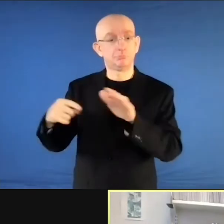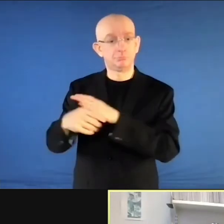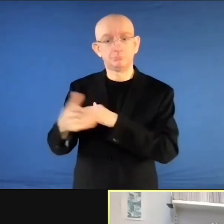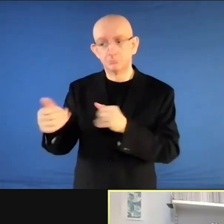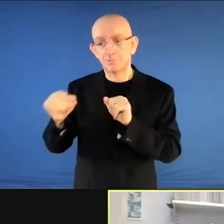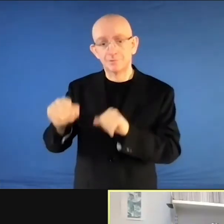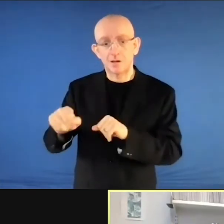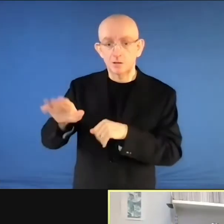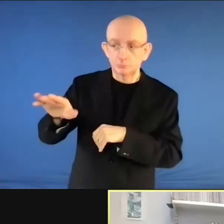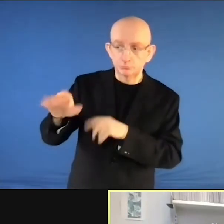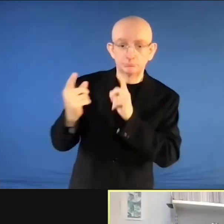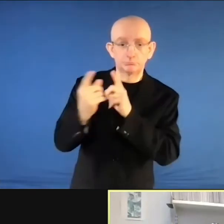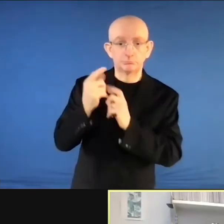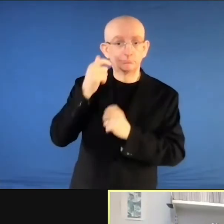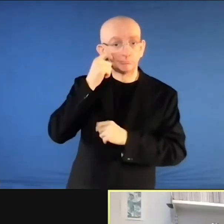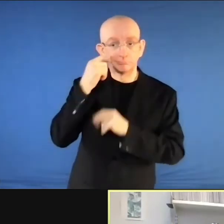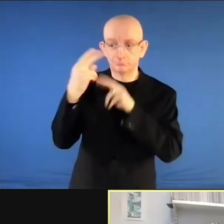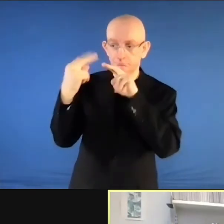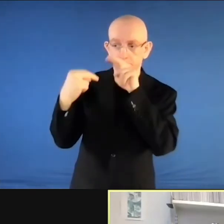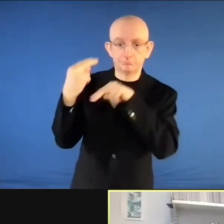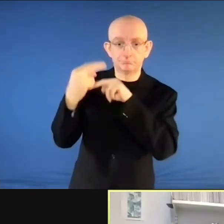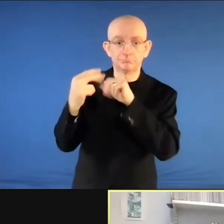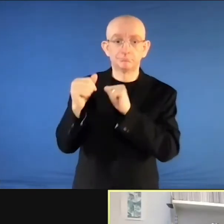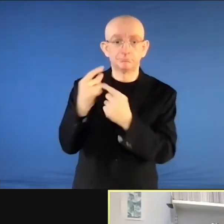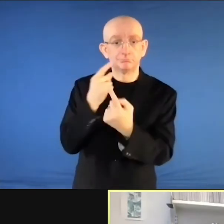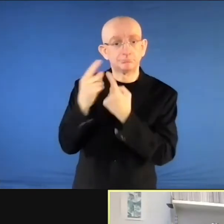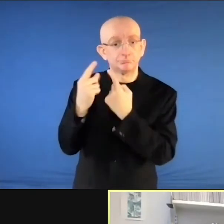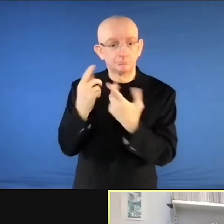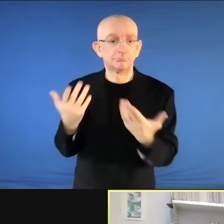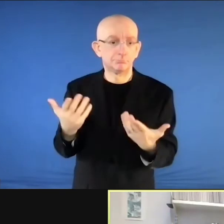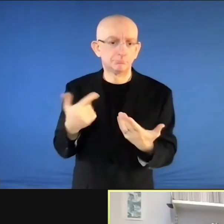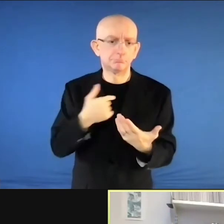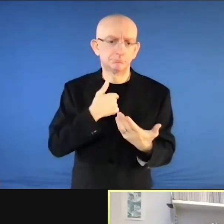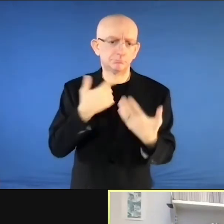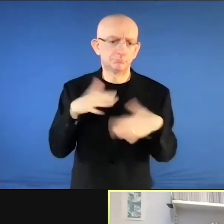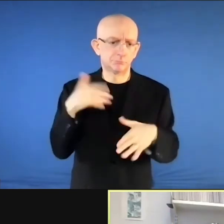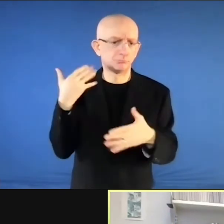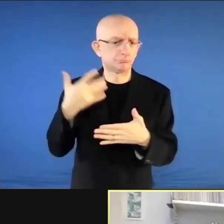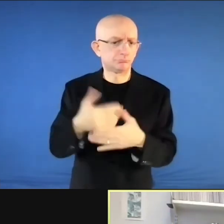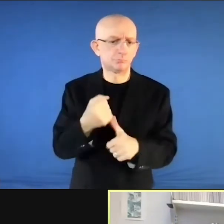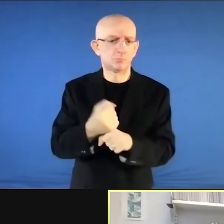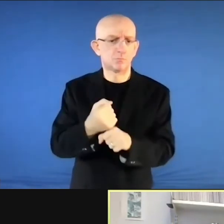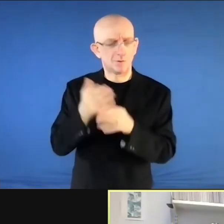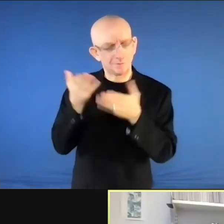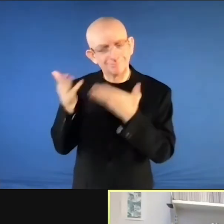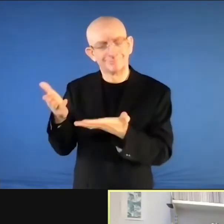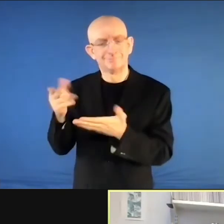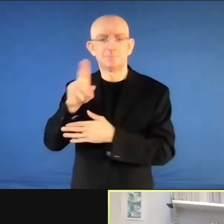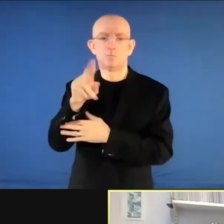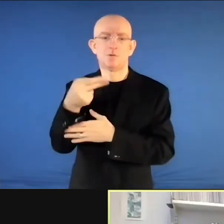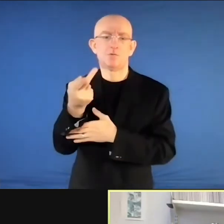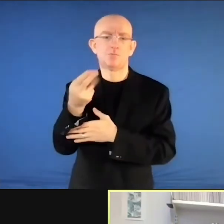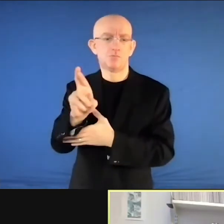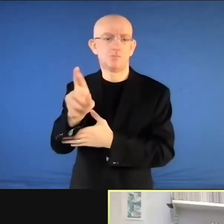field with UNHCR, whereas working with lawyers, working with other UNHCR staff, learning from them before